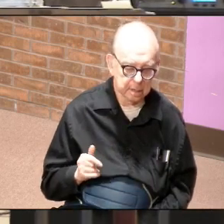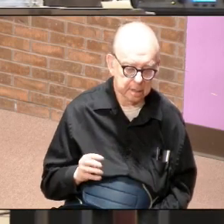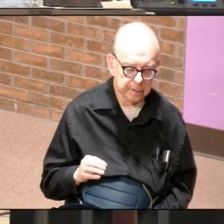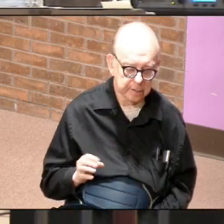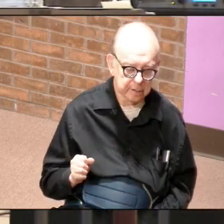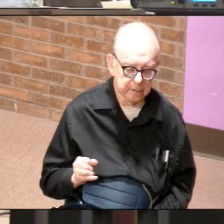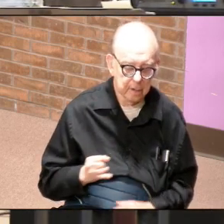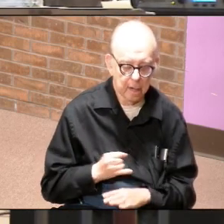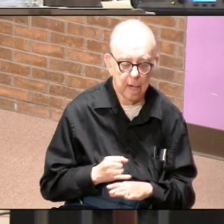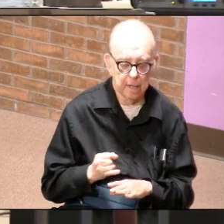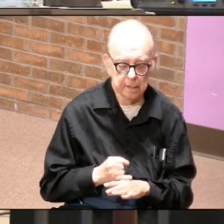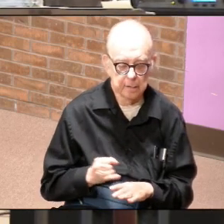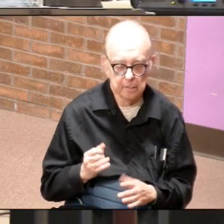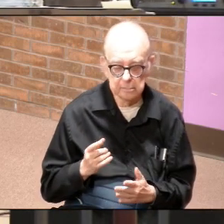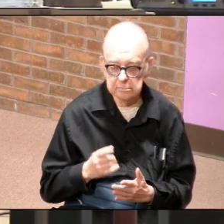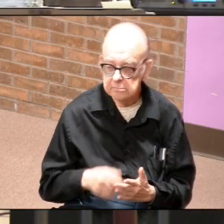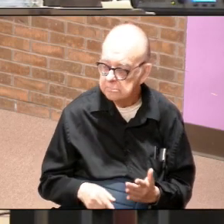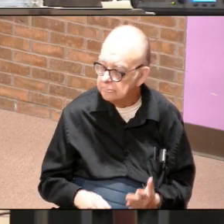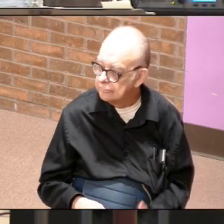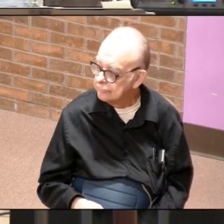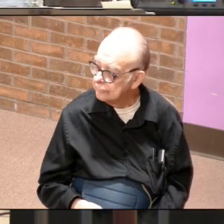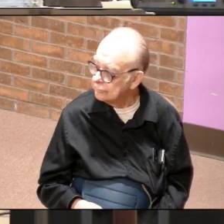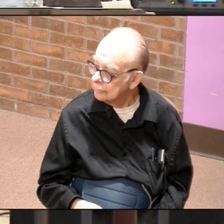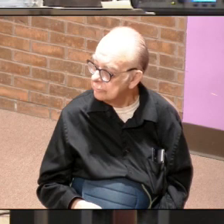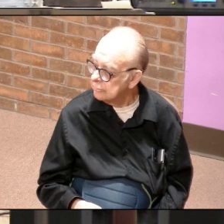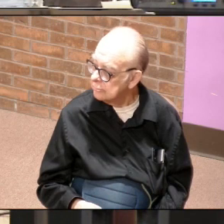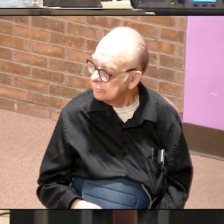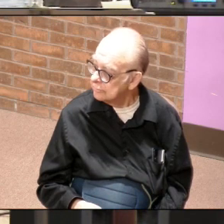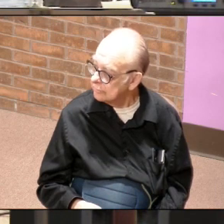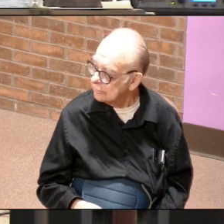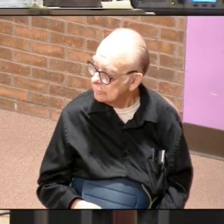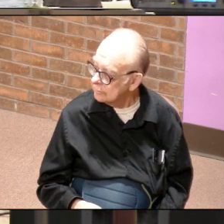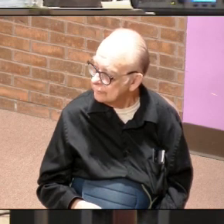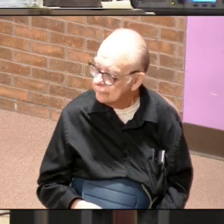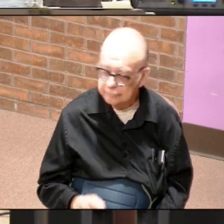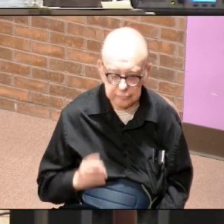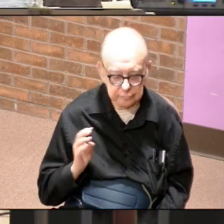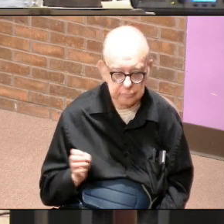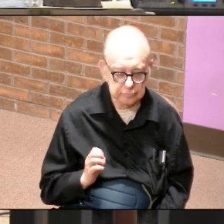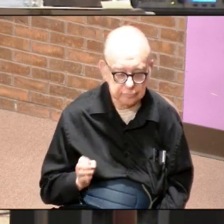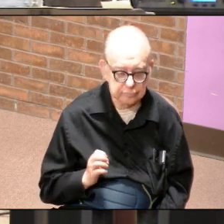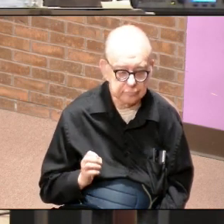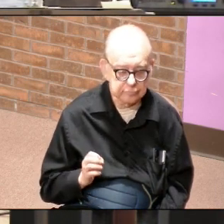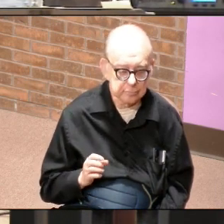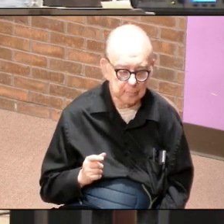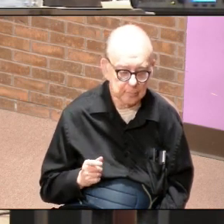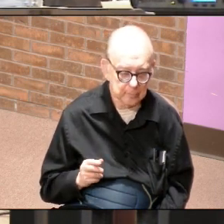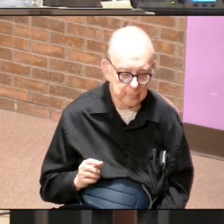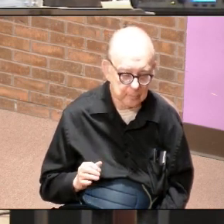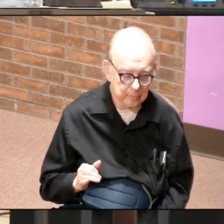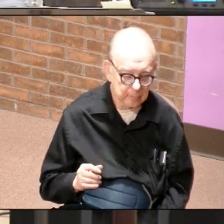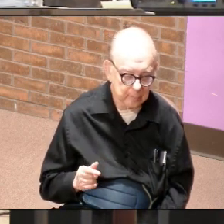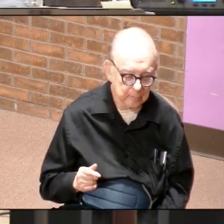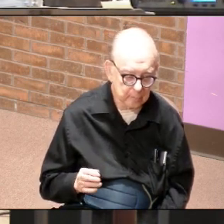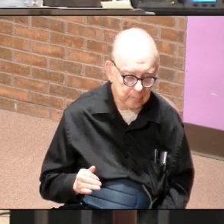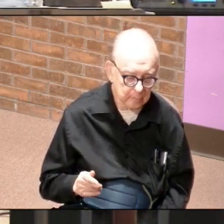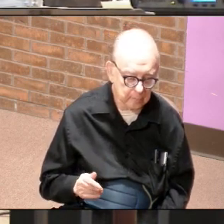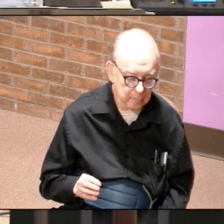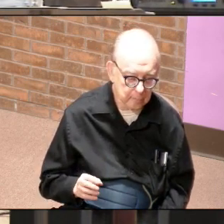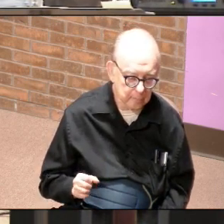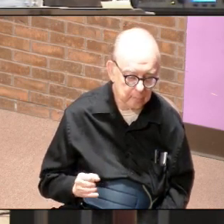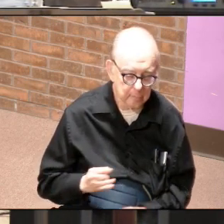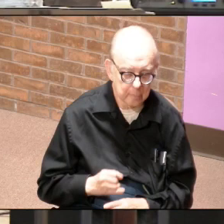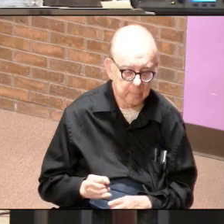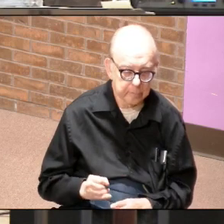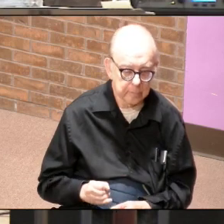Okay, what? Huh? Oh, okay. Have you ever watched Gilligan's Island? Have you ever watched